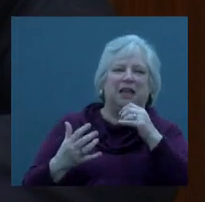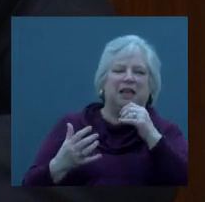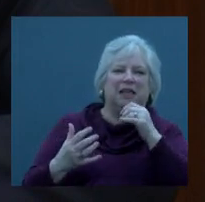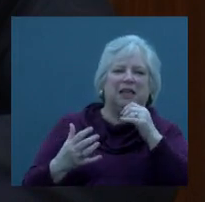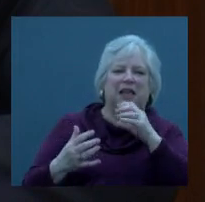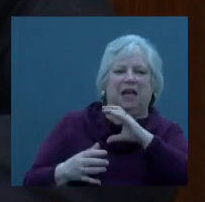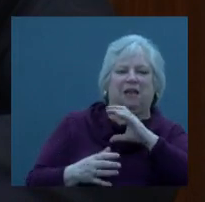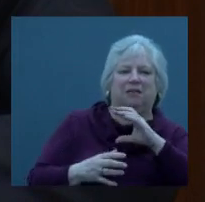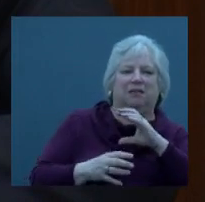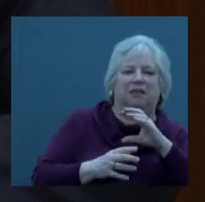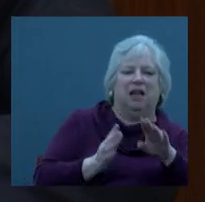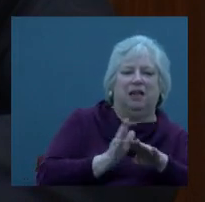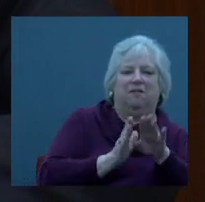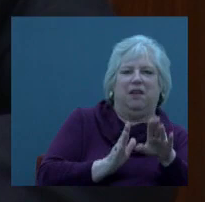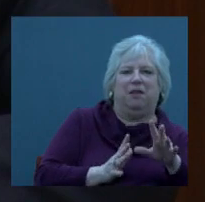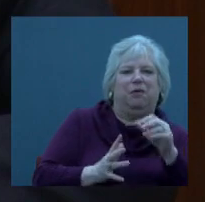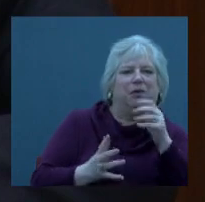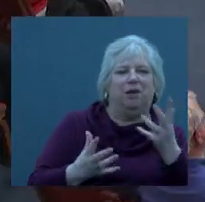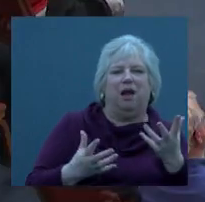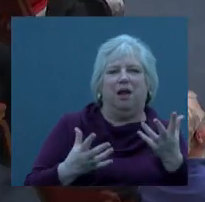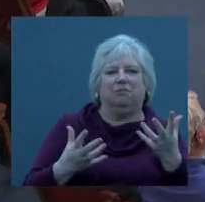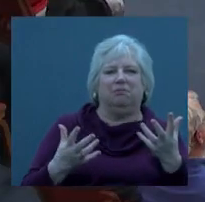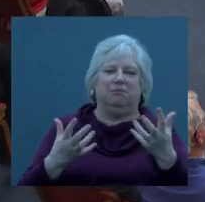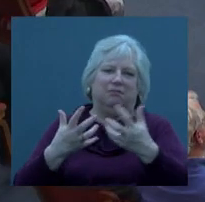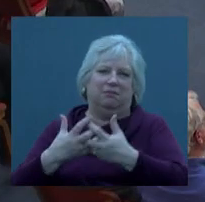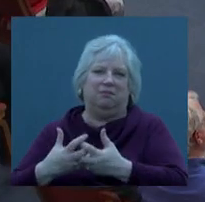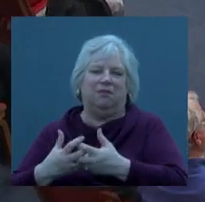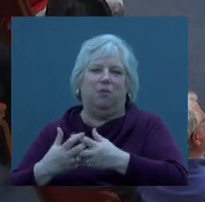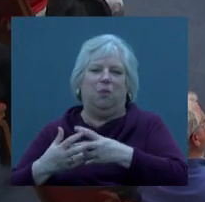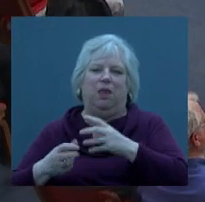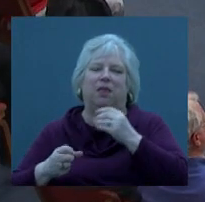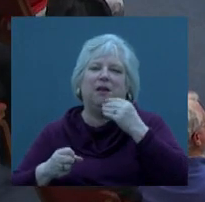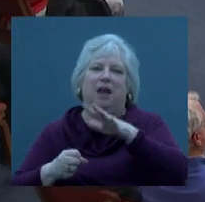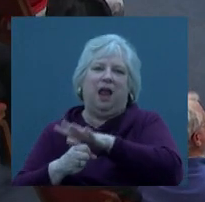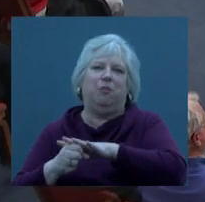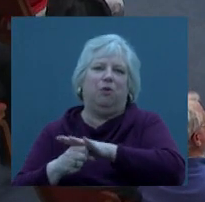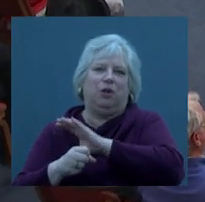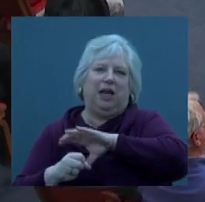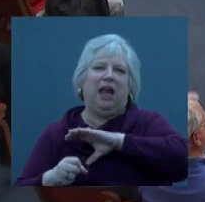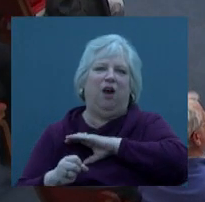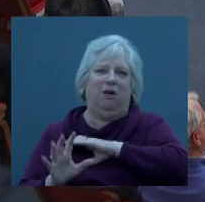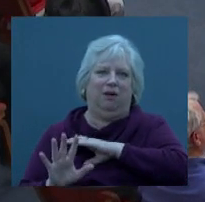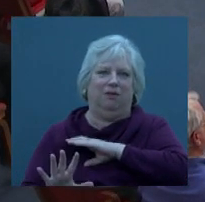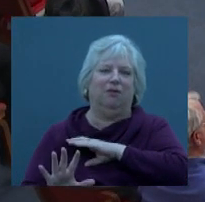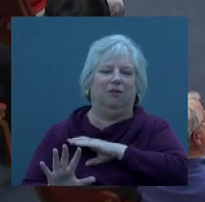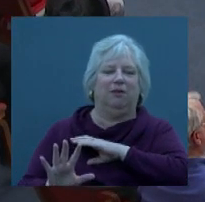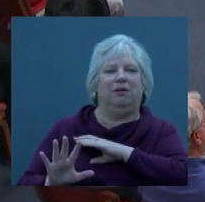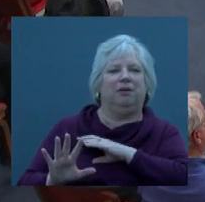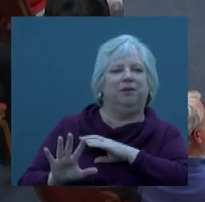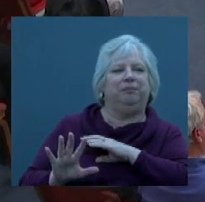with the area. Okay. On there, I think that